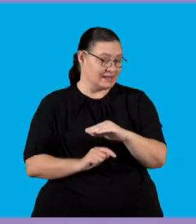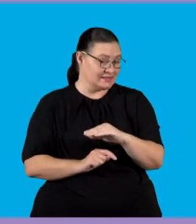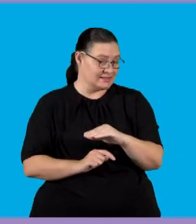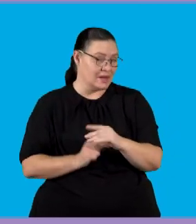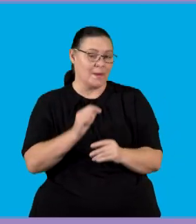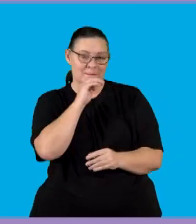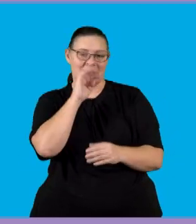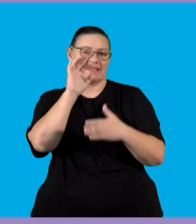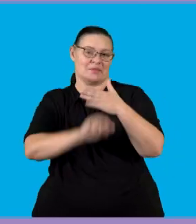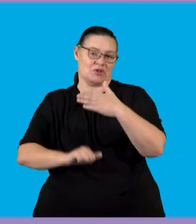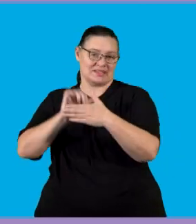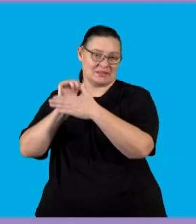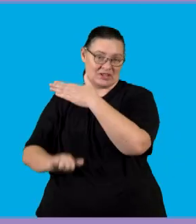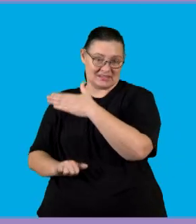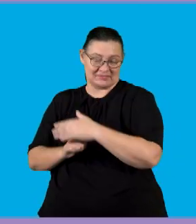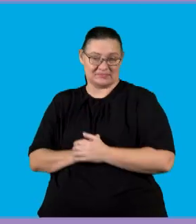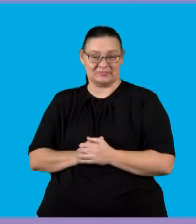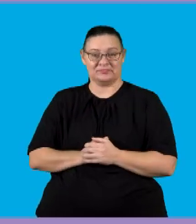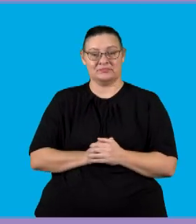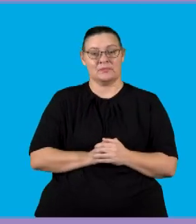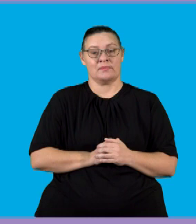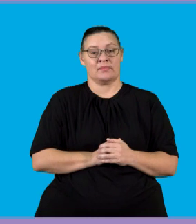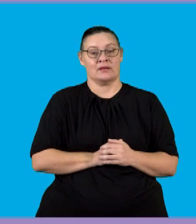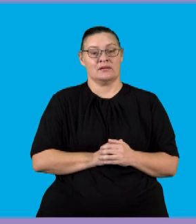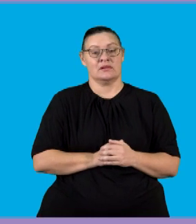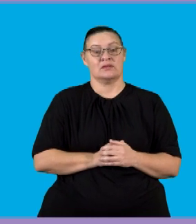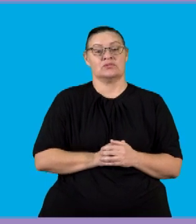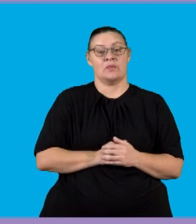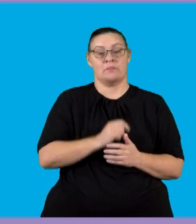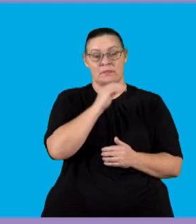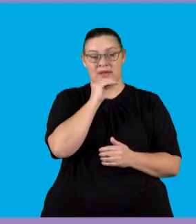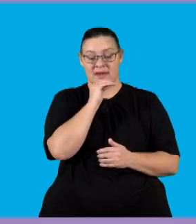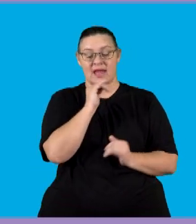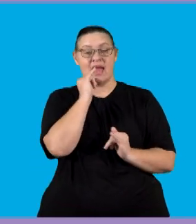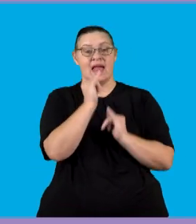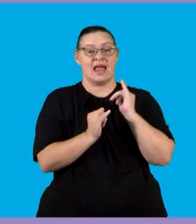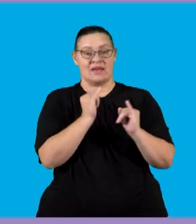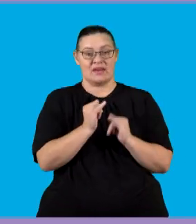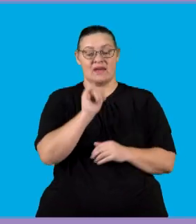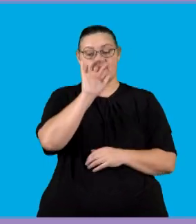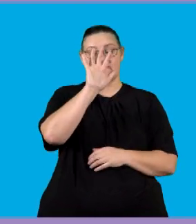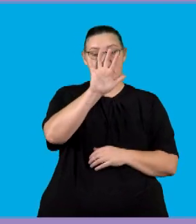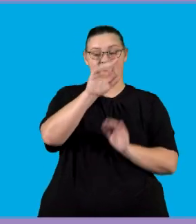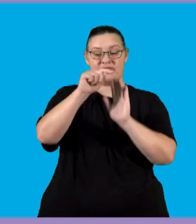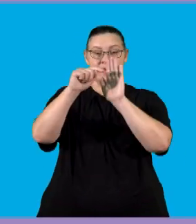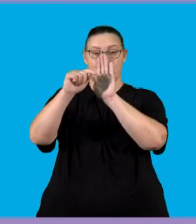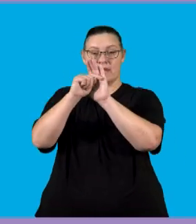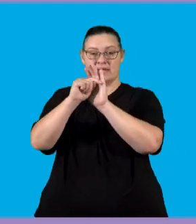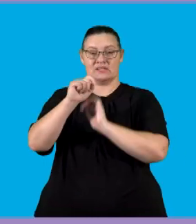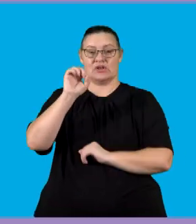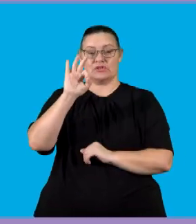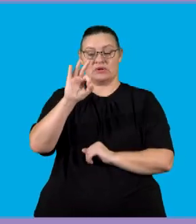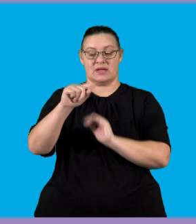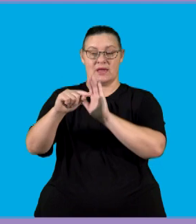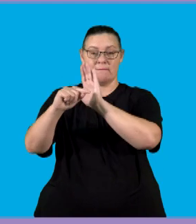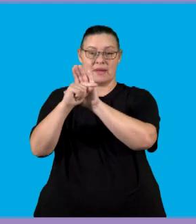dividing powers that have the same base? Yes, we are going to subtract the exponents. So that is going to be 5 minus